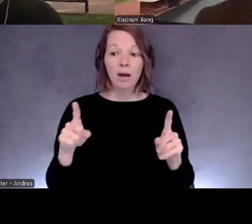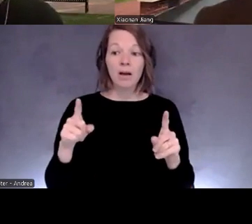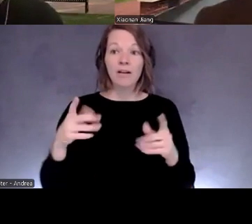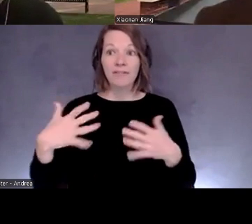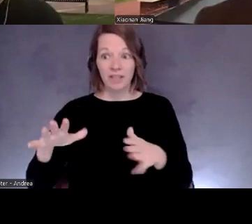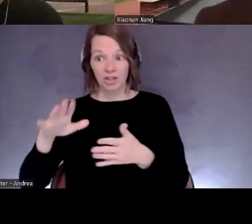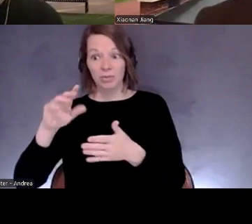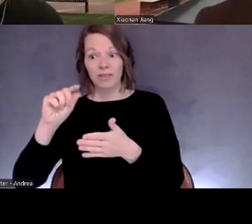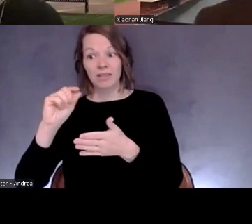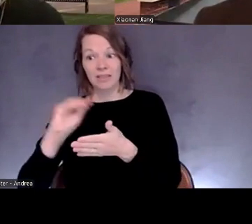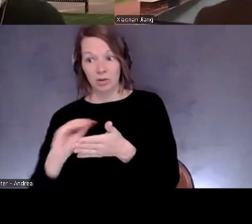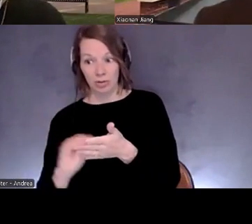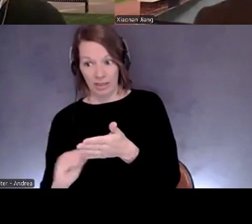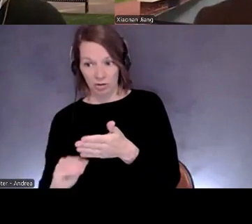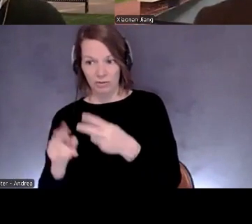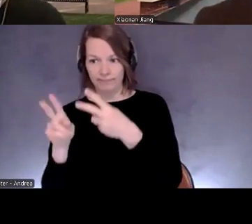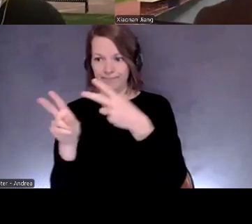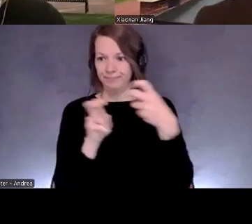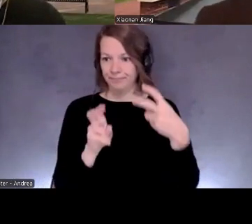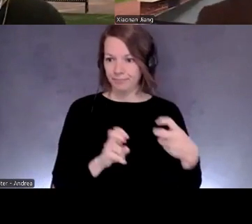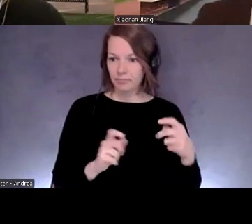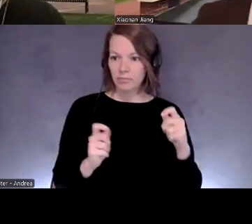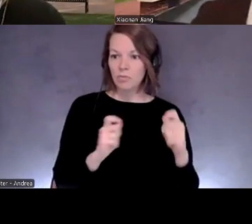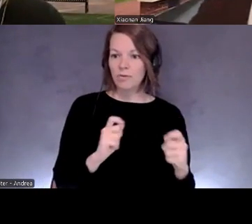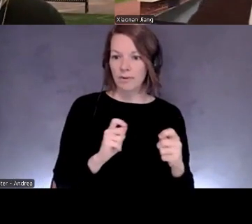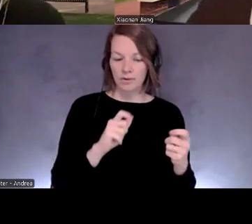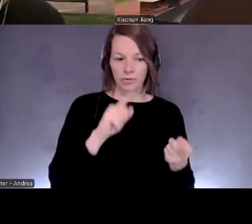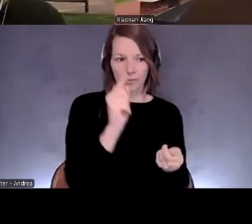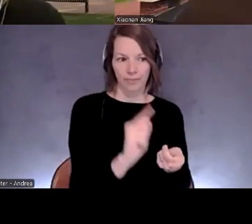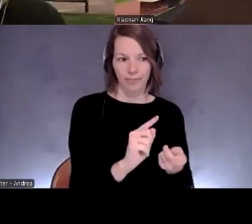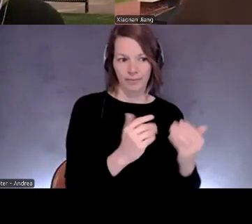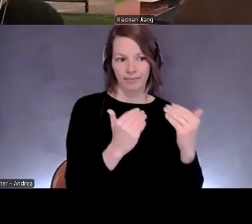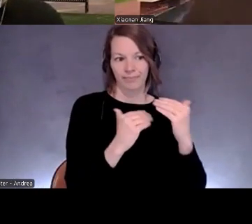with your dissertation, certainly revise it to